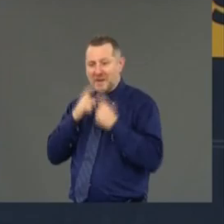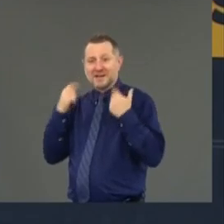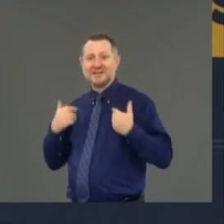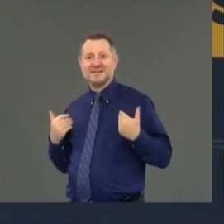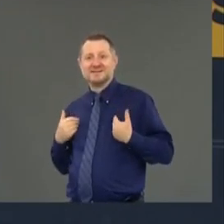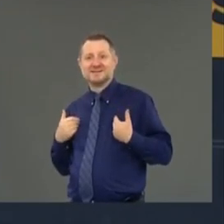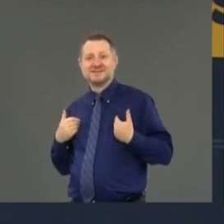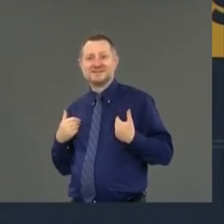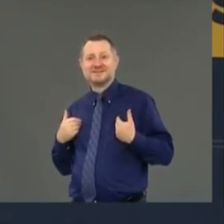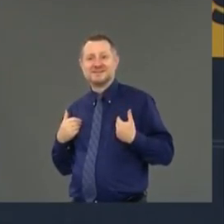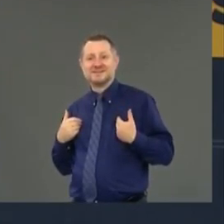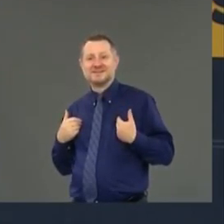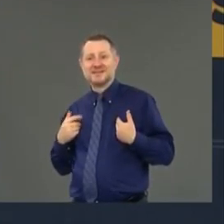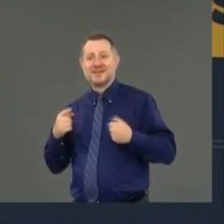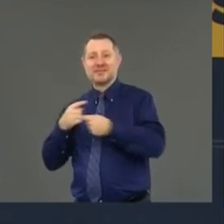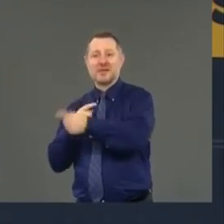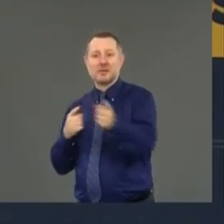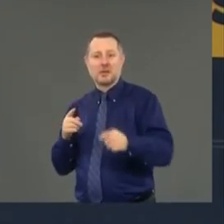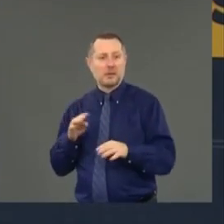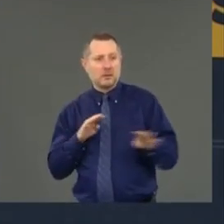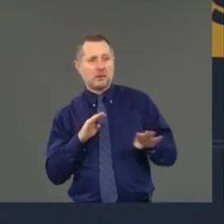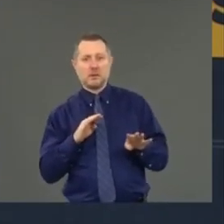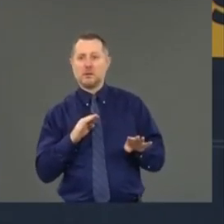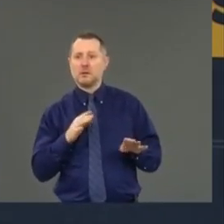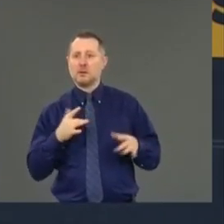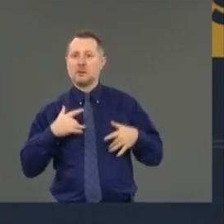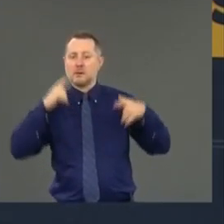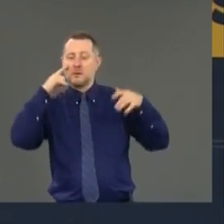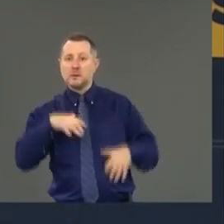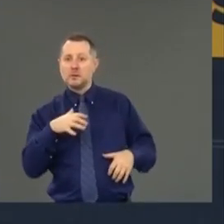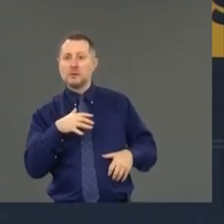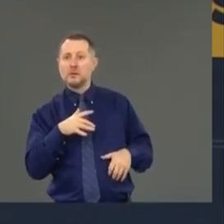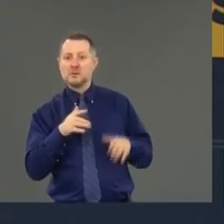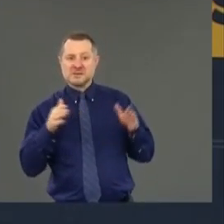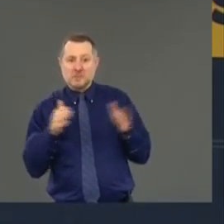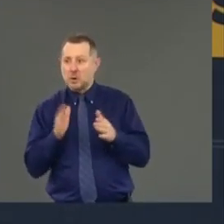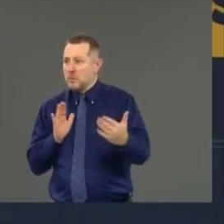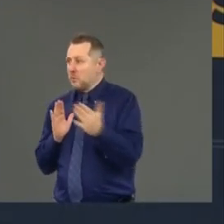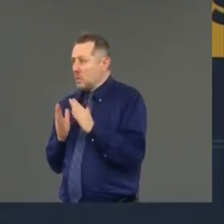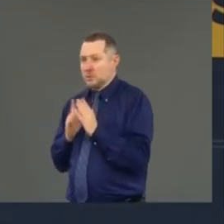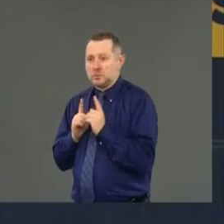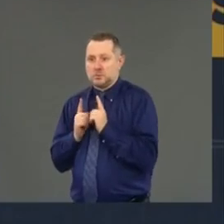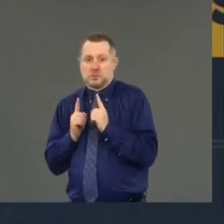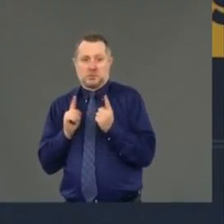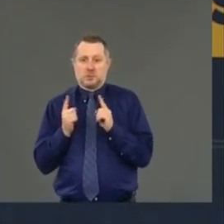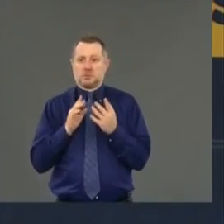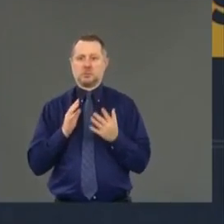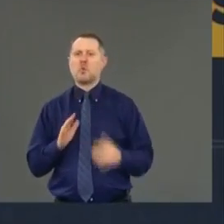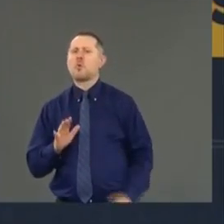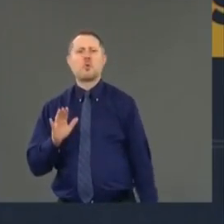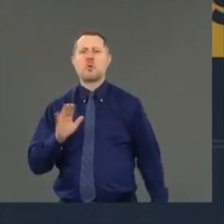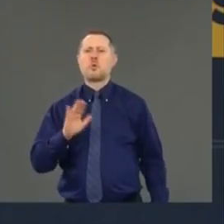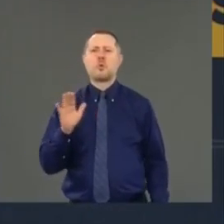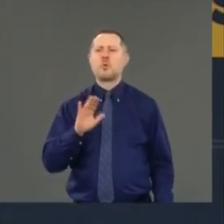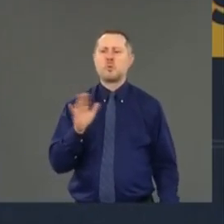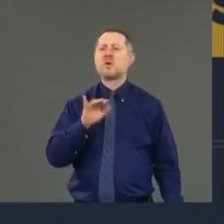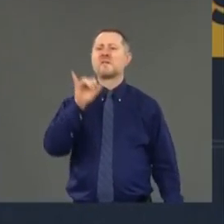And they're surprised by this, and they're in a smaller confined space. That is a conflict